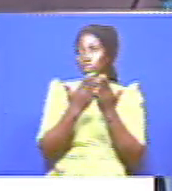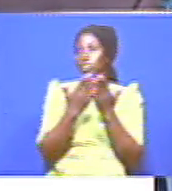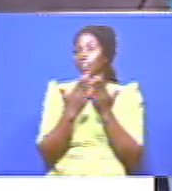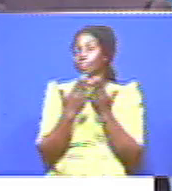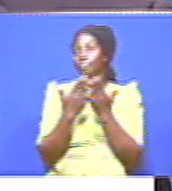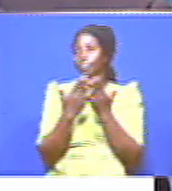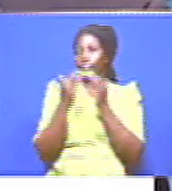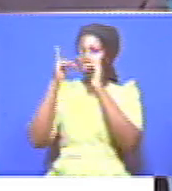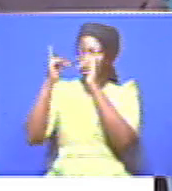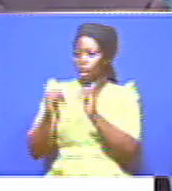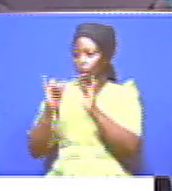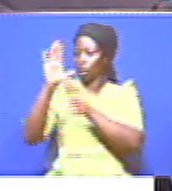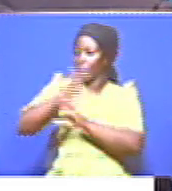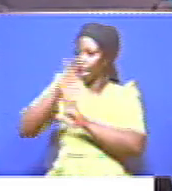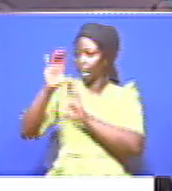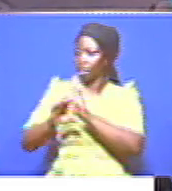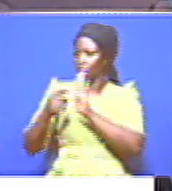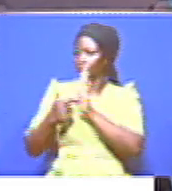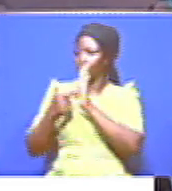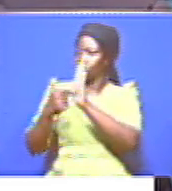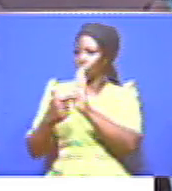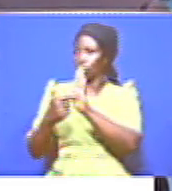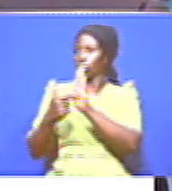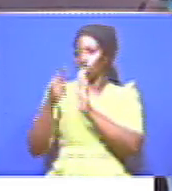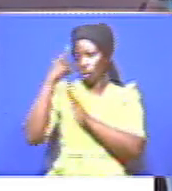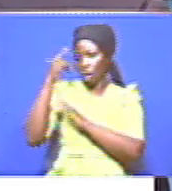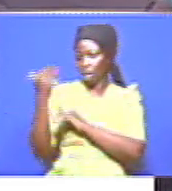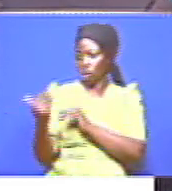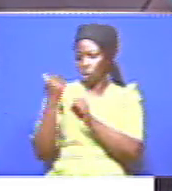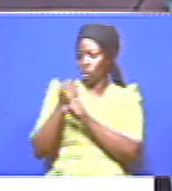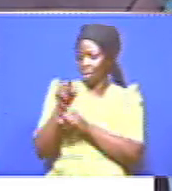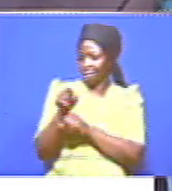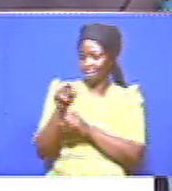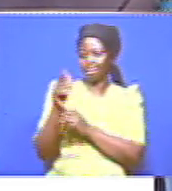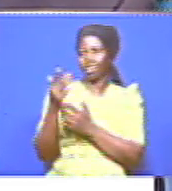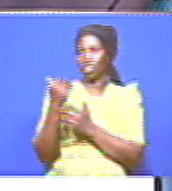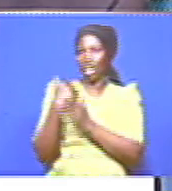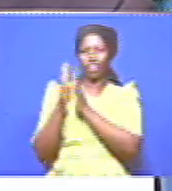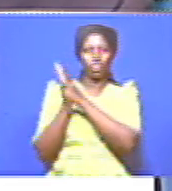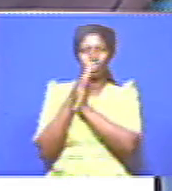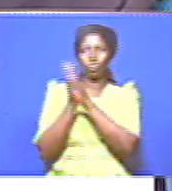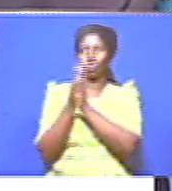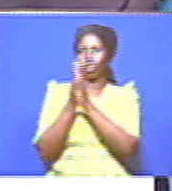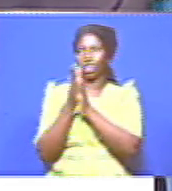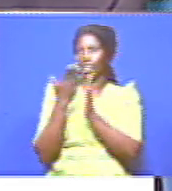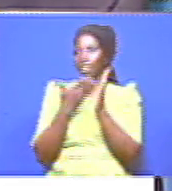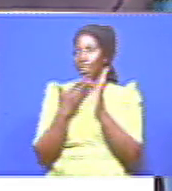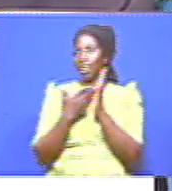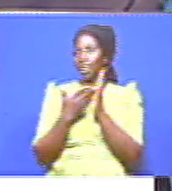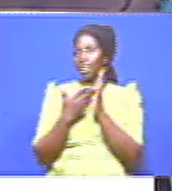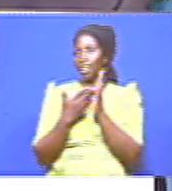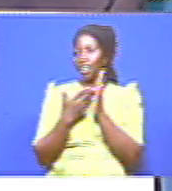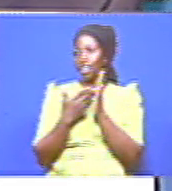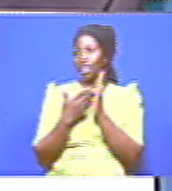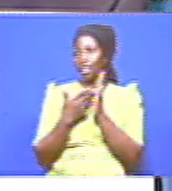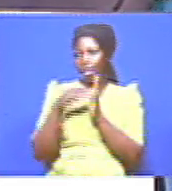curriculum. Yes, in the new curriculum, yes. It really shows that. For a child to do this, this is, mm-hmm. there are stories, of course, the writers, I mean, mm-hmm. the education is known. But we